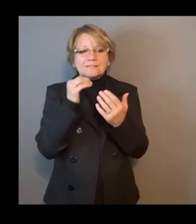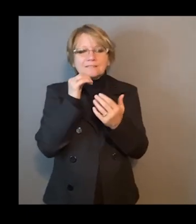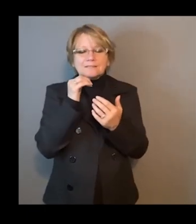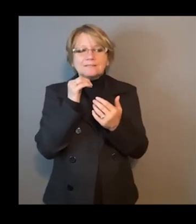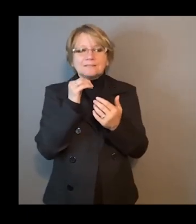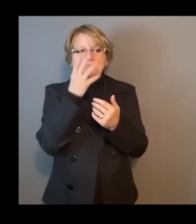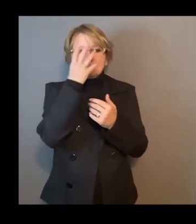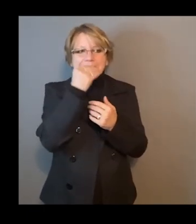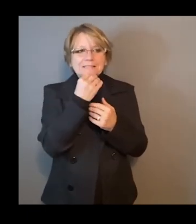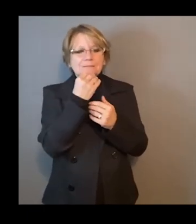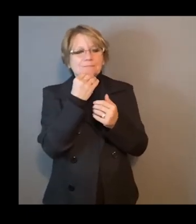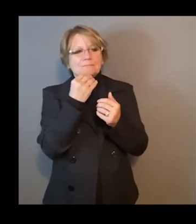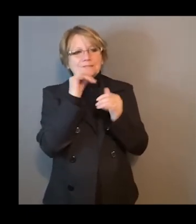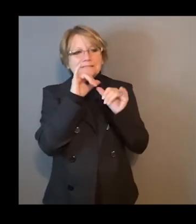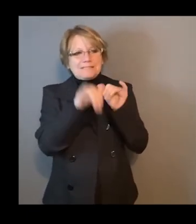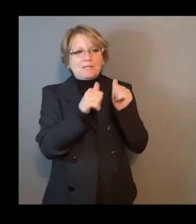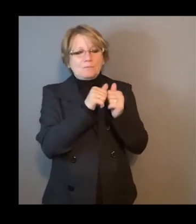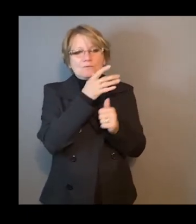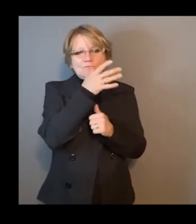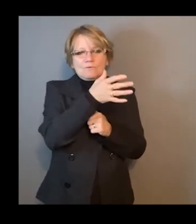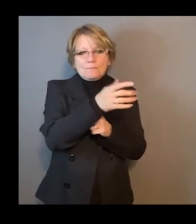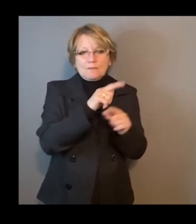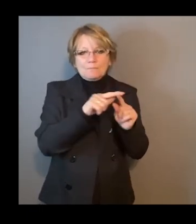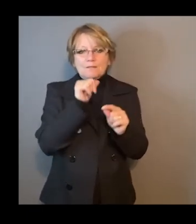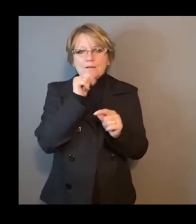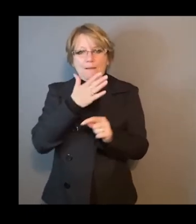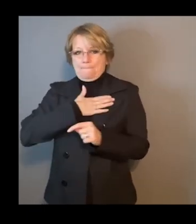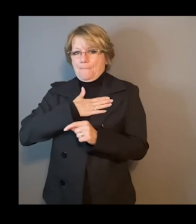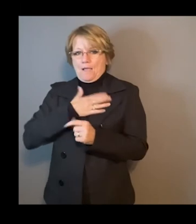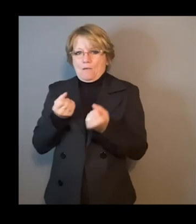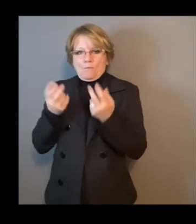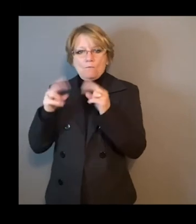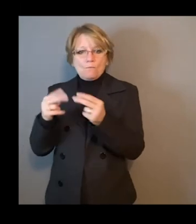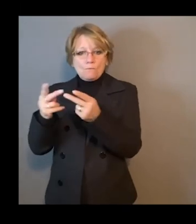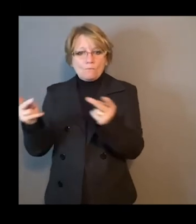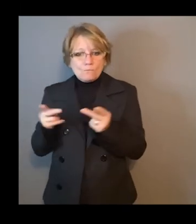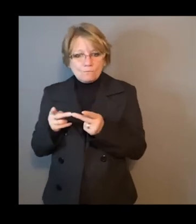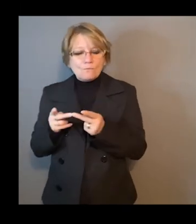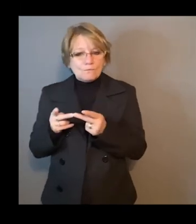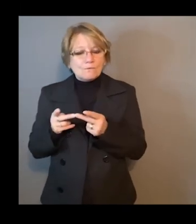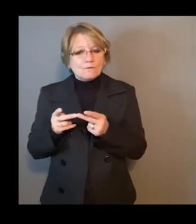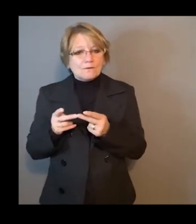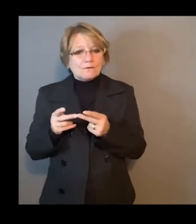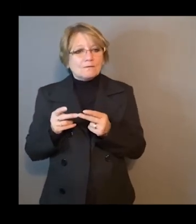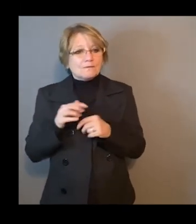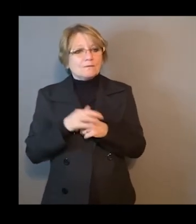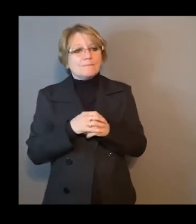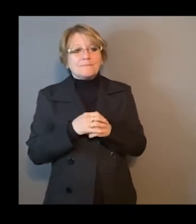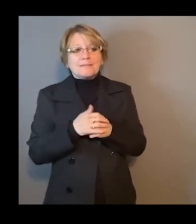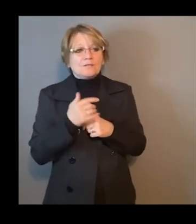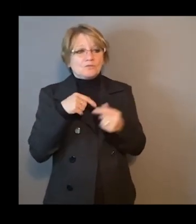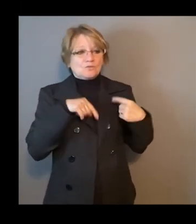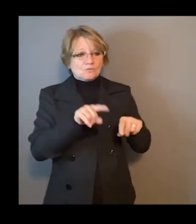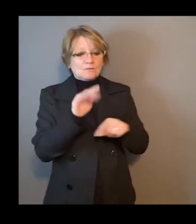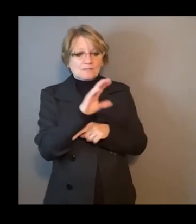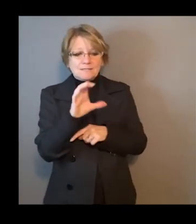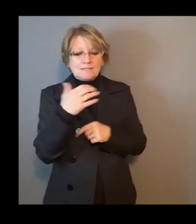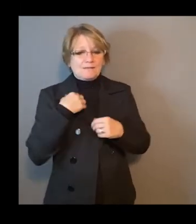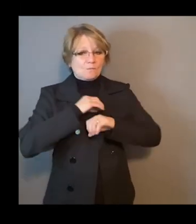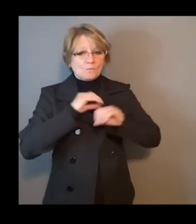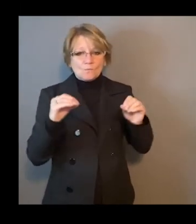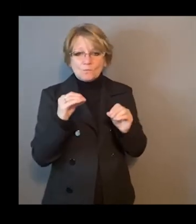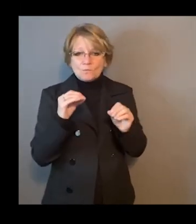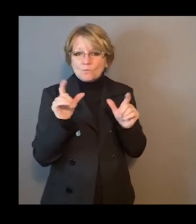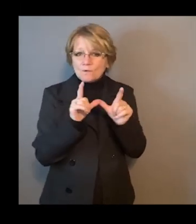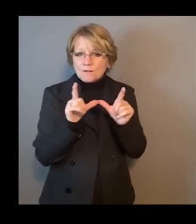place of my own. I was living with my grandmother. So it was like, and every year I was at BCC, I never had my license. I didn't have a car,